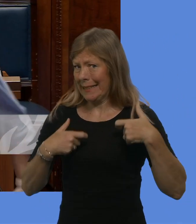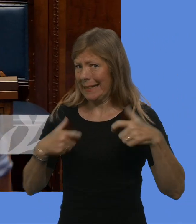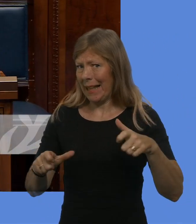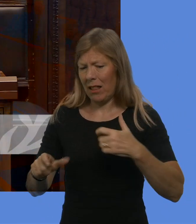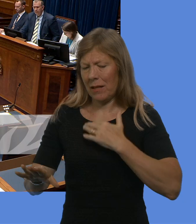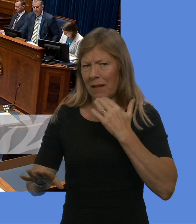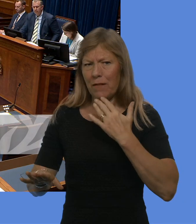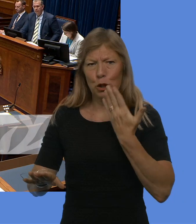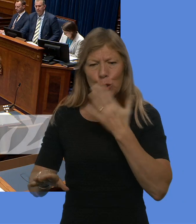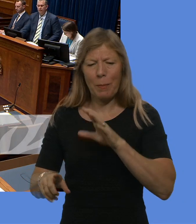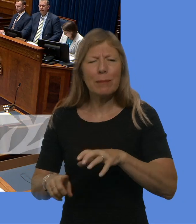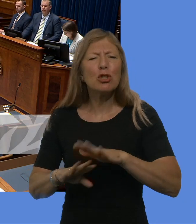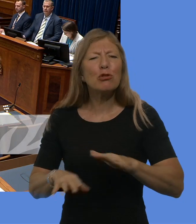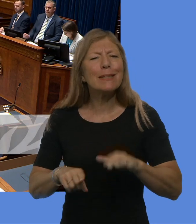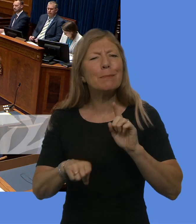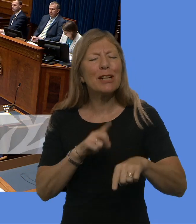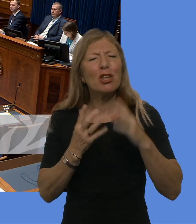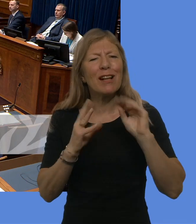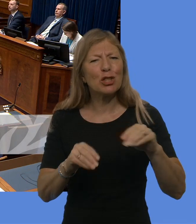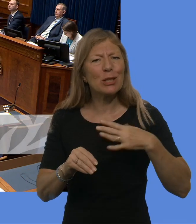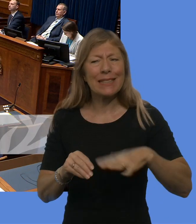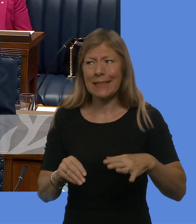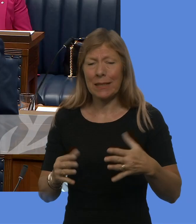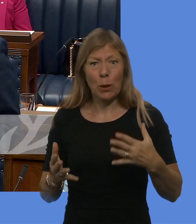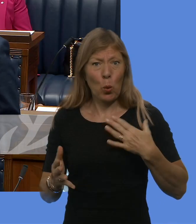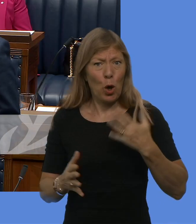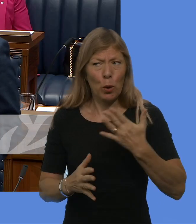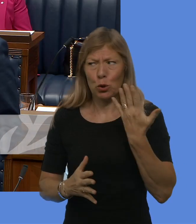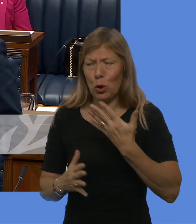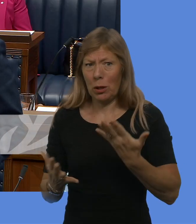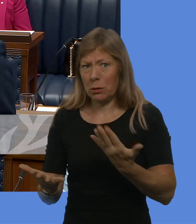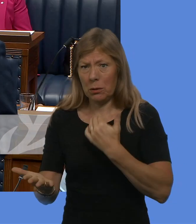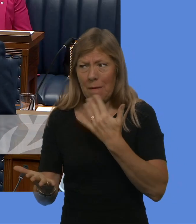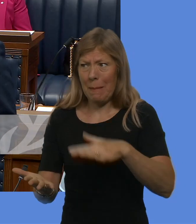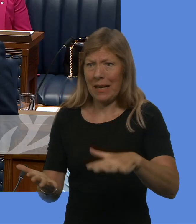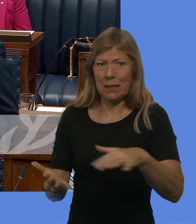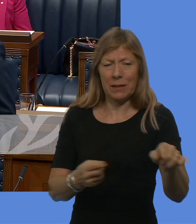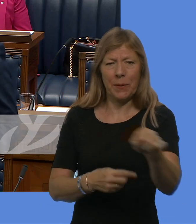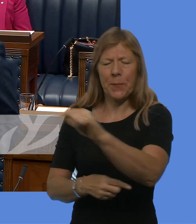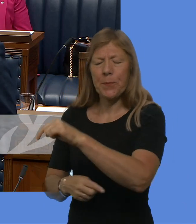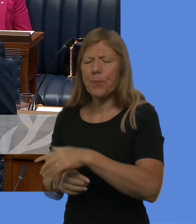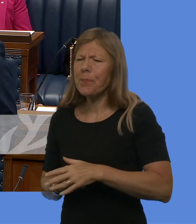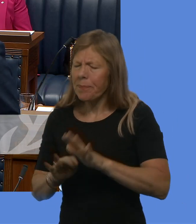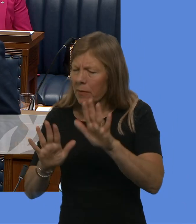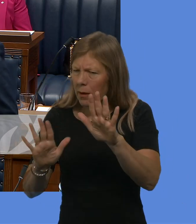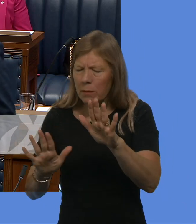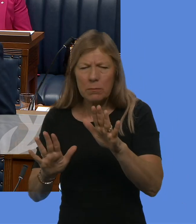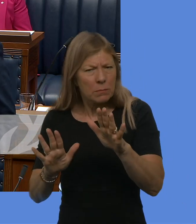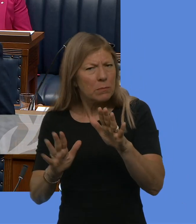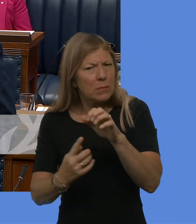needs? Sir. Mr. Speaker, the Department is taking a sound first approach in terms of our capital, in terms